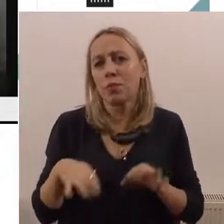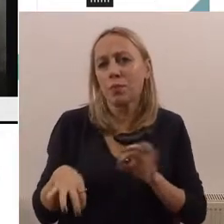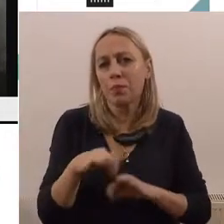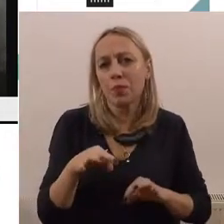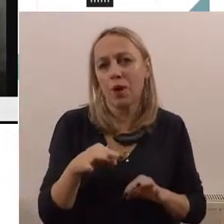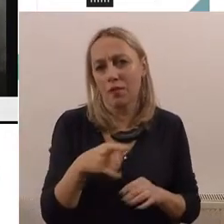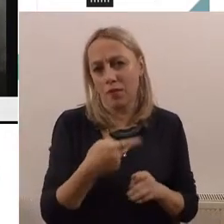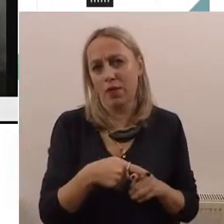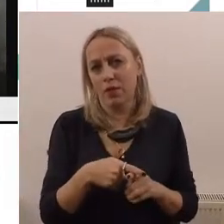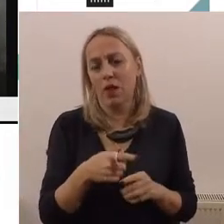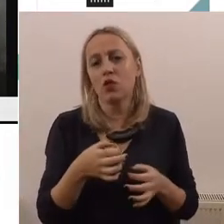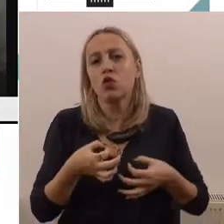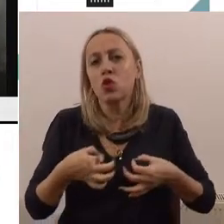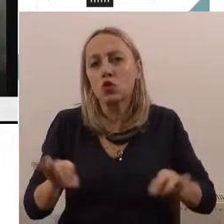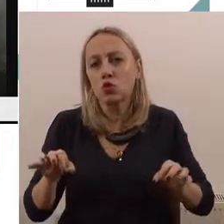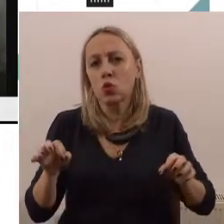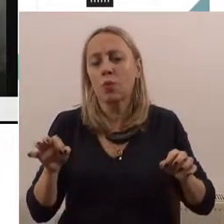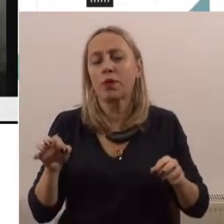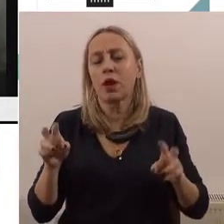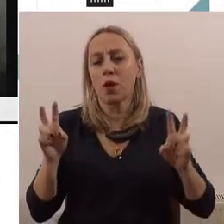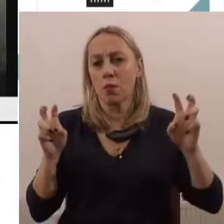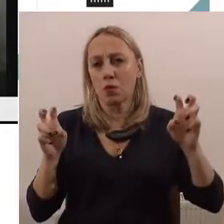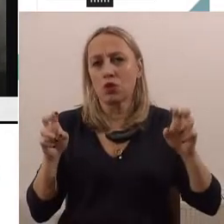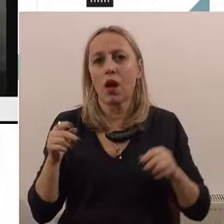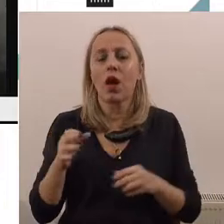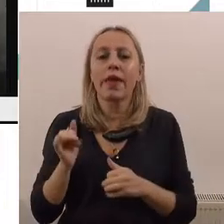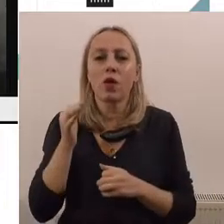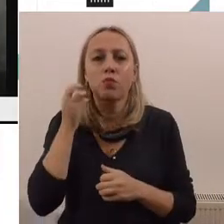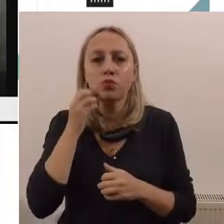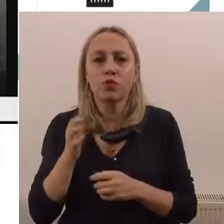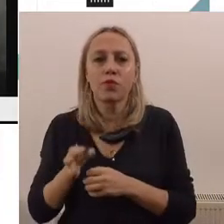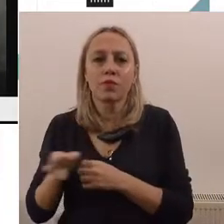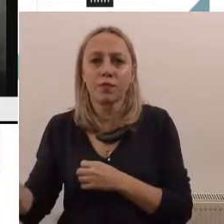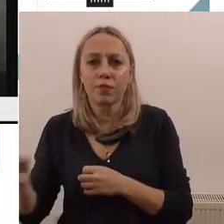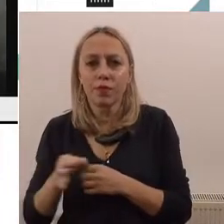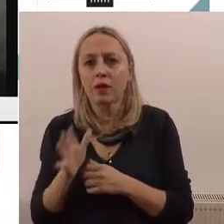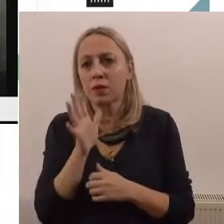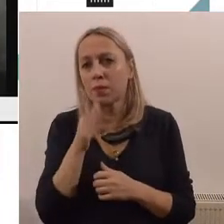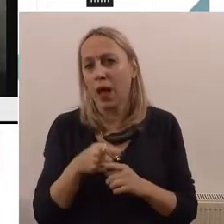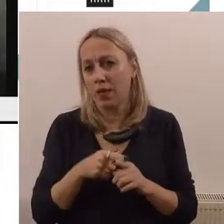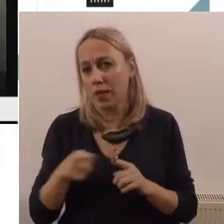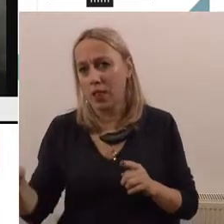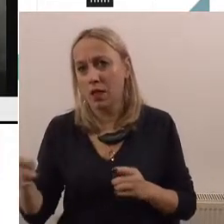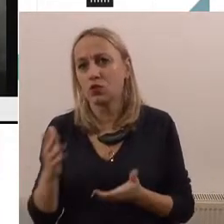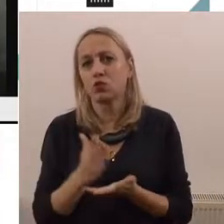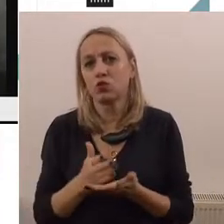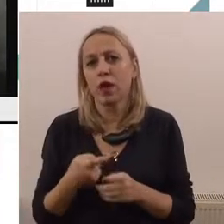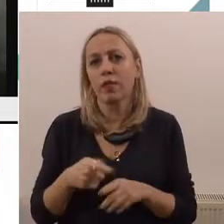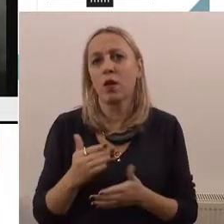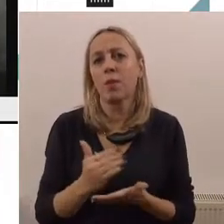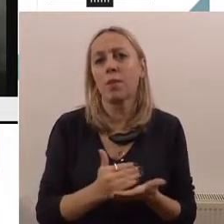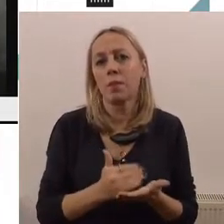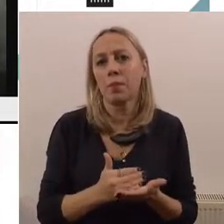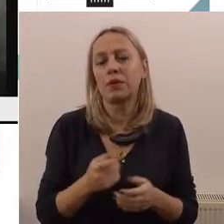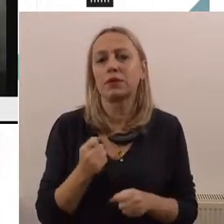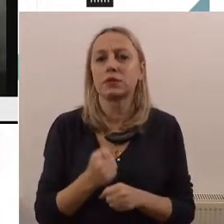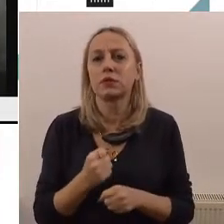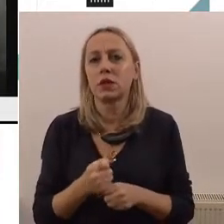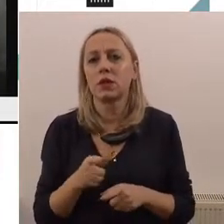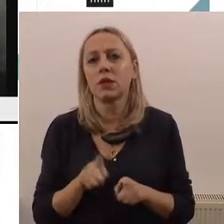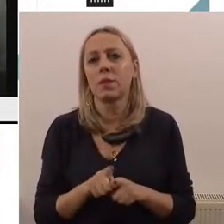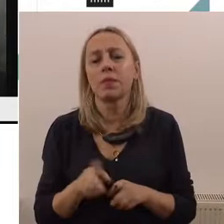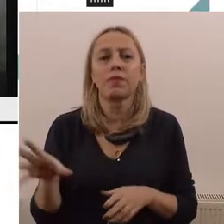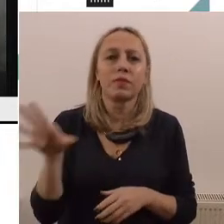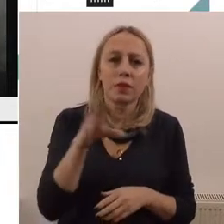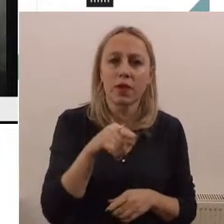lectures, dialogues that have been run within the Accessible Museum program in the Pushkin Museum over